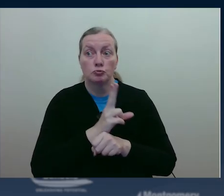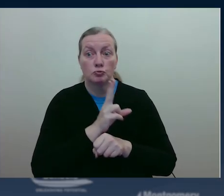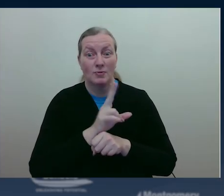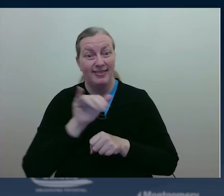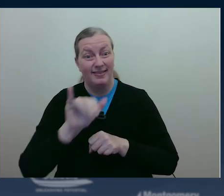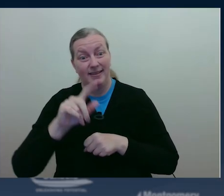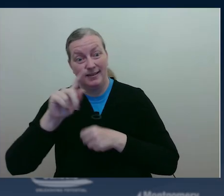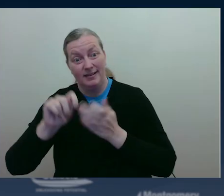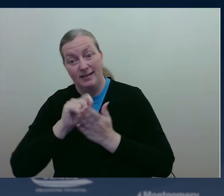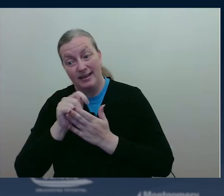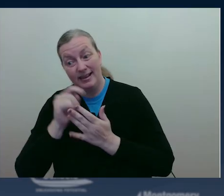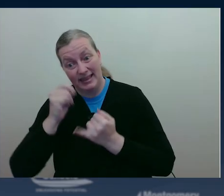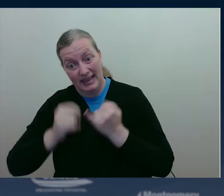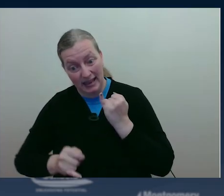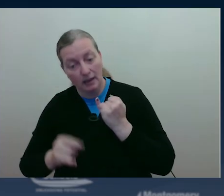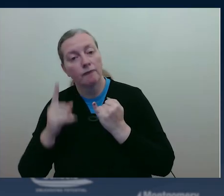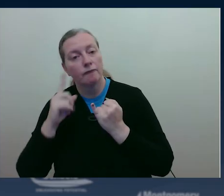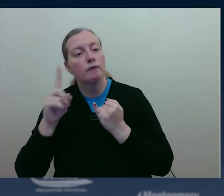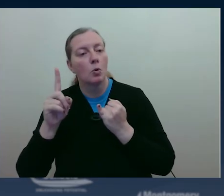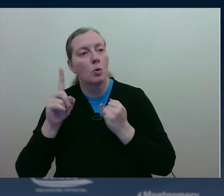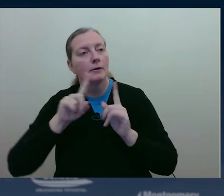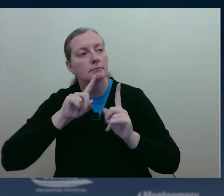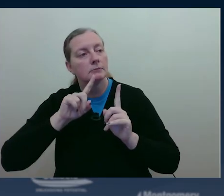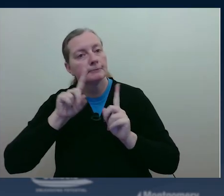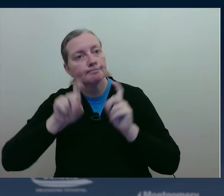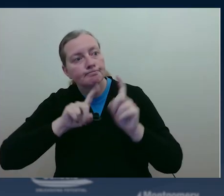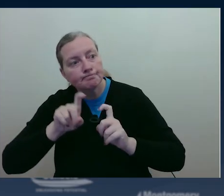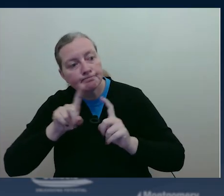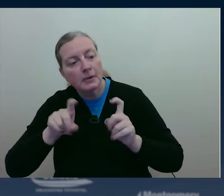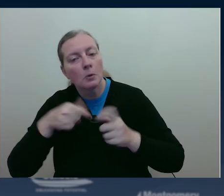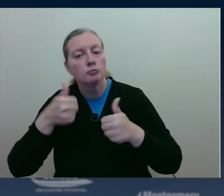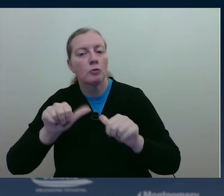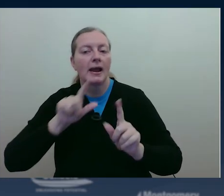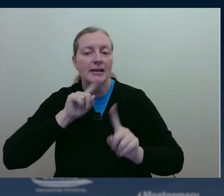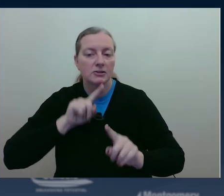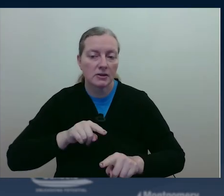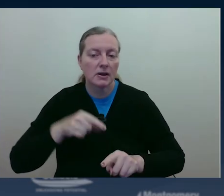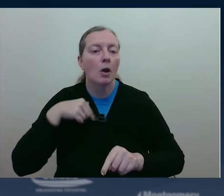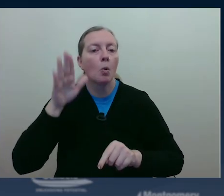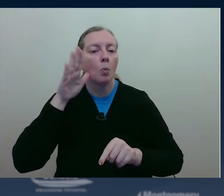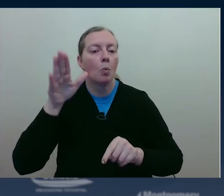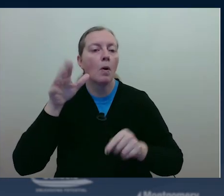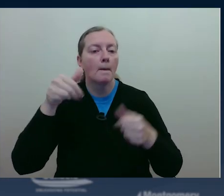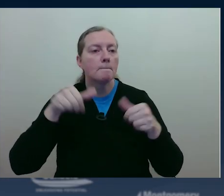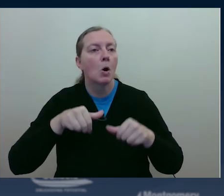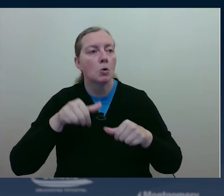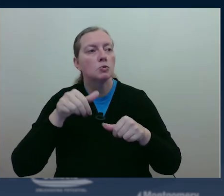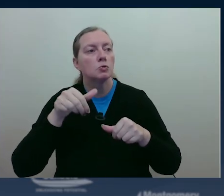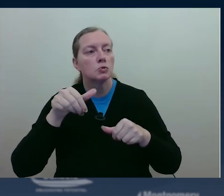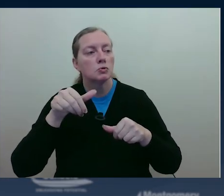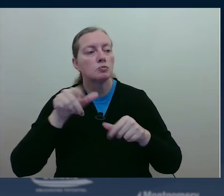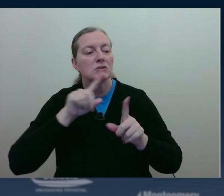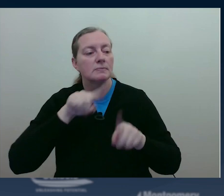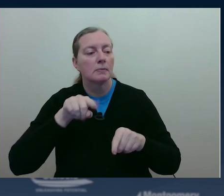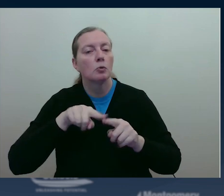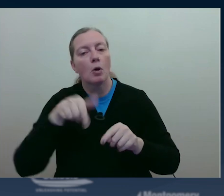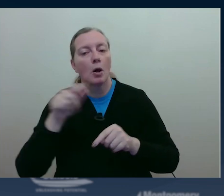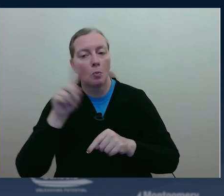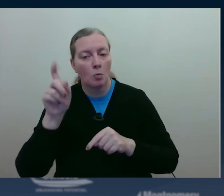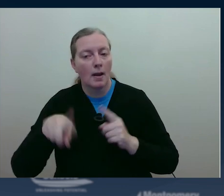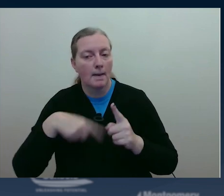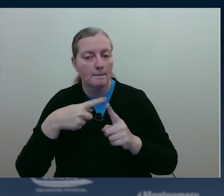possible during the session and post responses to other questions on the Academic Program Analysis